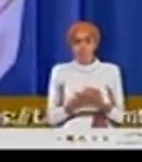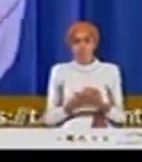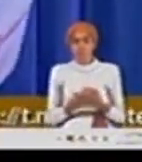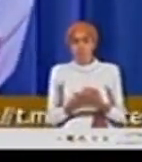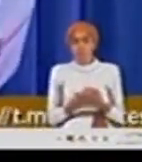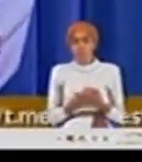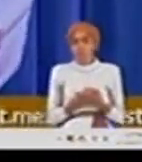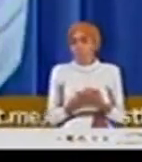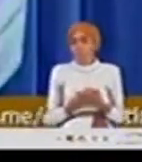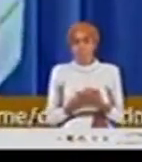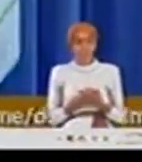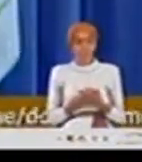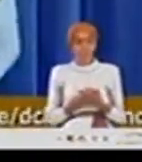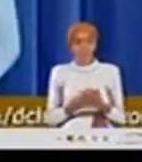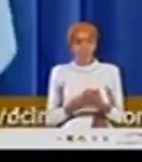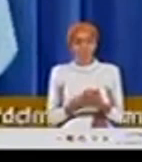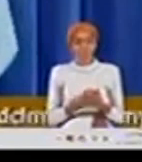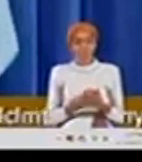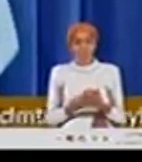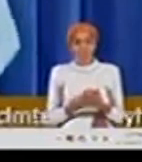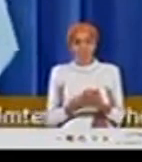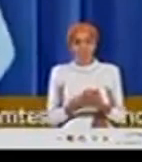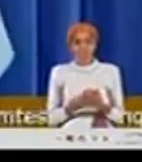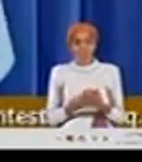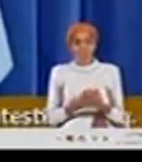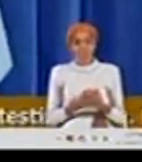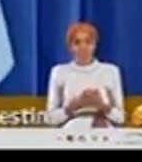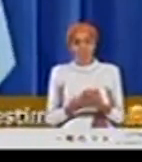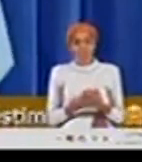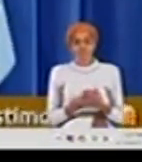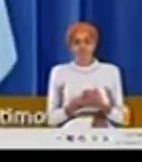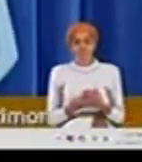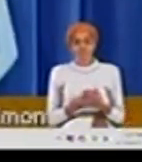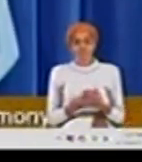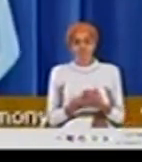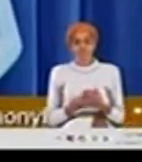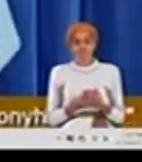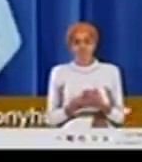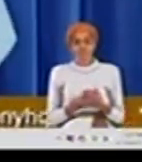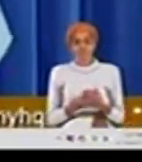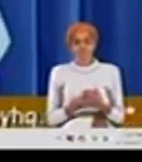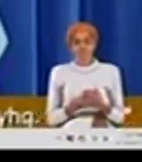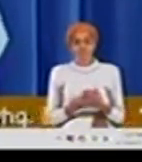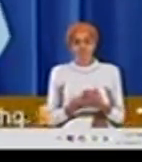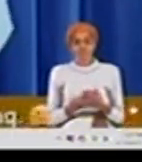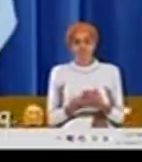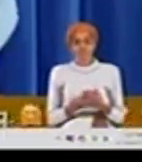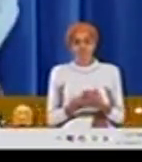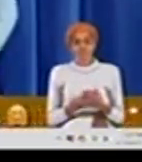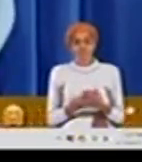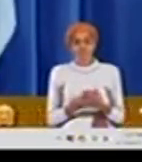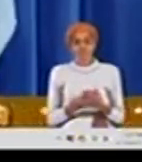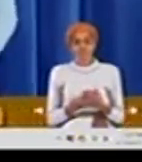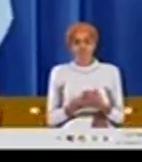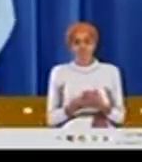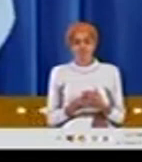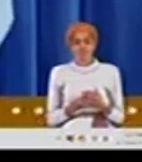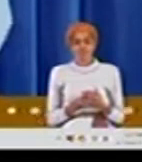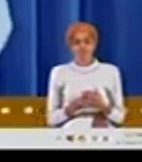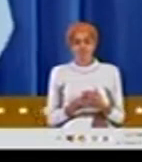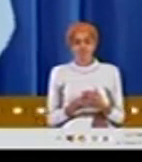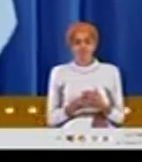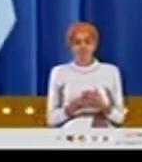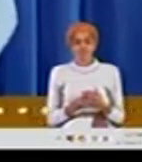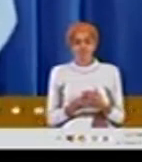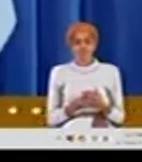seeking for solution so the is now detected that he consulted his go and then the go told him that it was my grandmother that was trying to